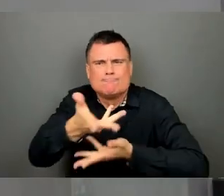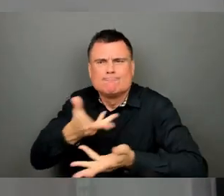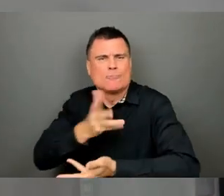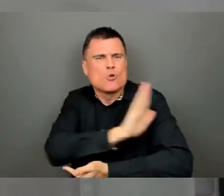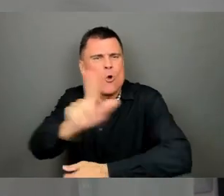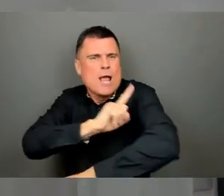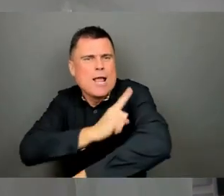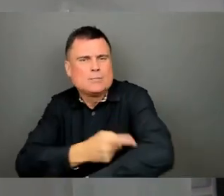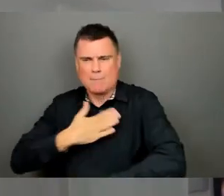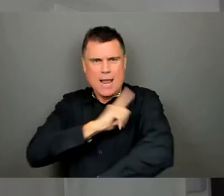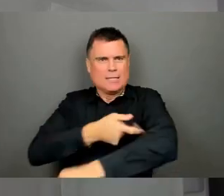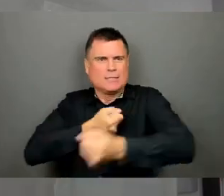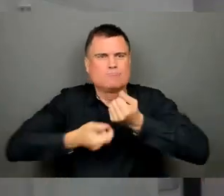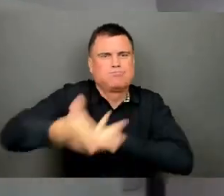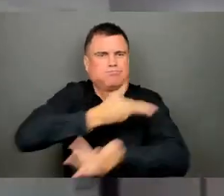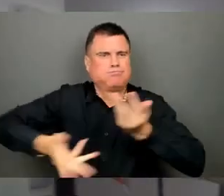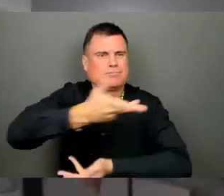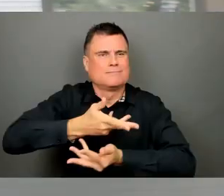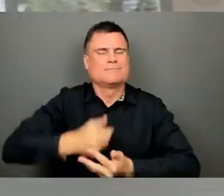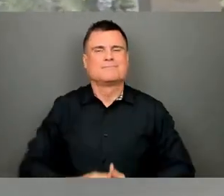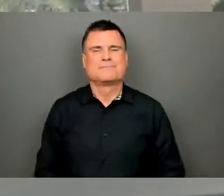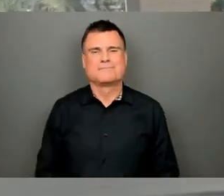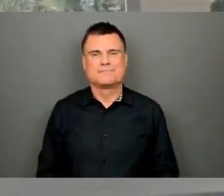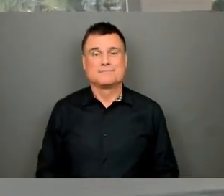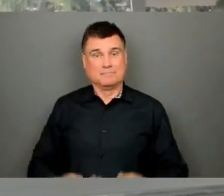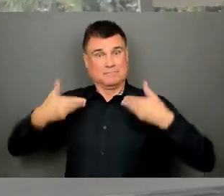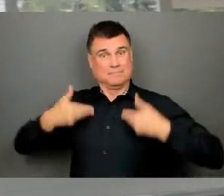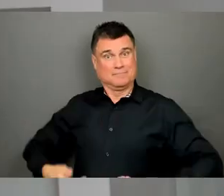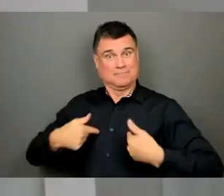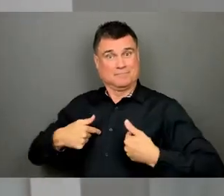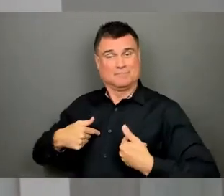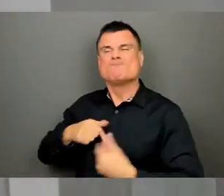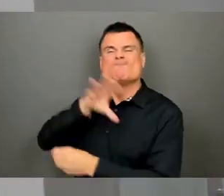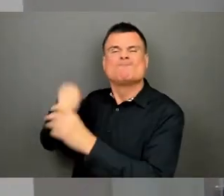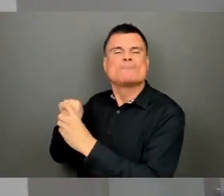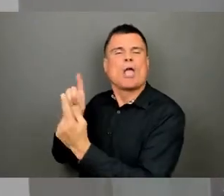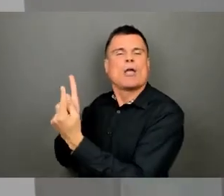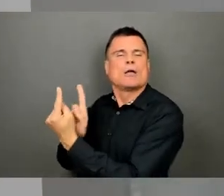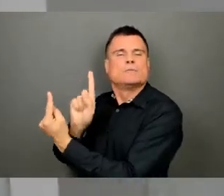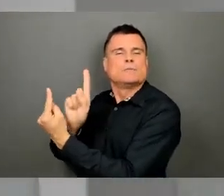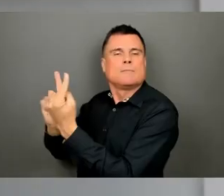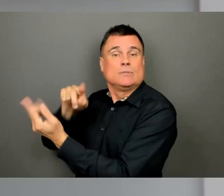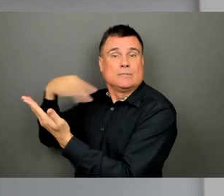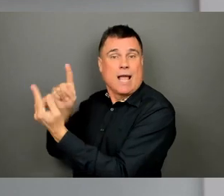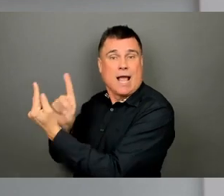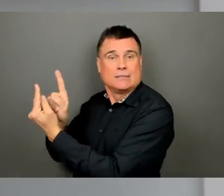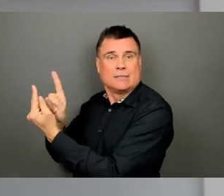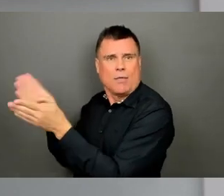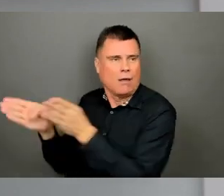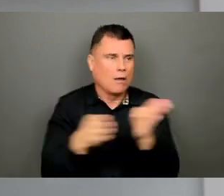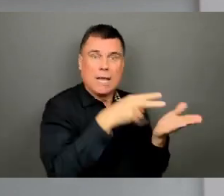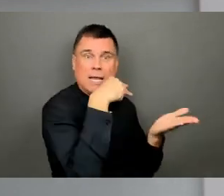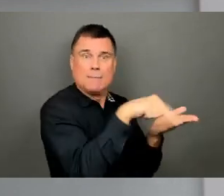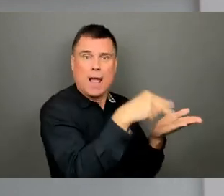others in a room. As a contemporary dance artist, hip-hop dance often makes me feel like a fish out of water. I've noticed